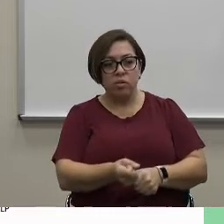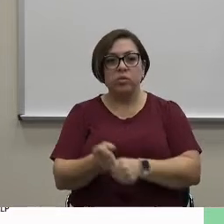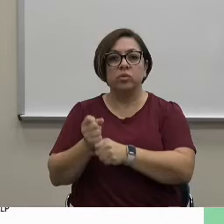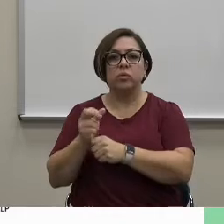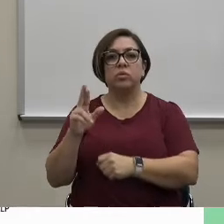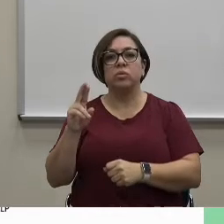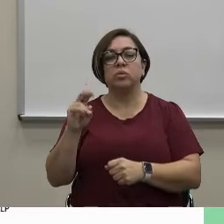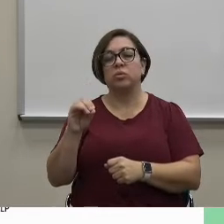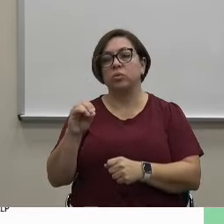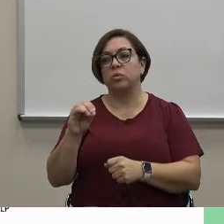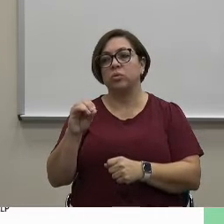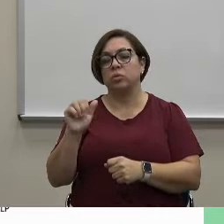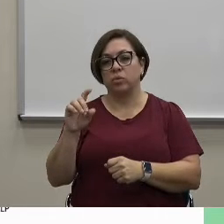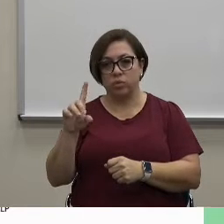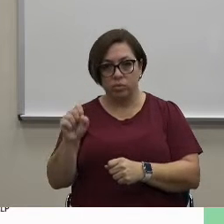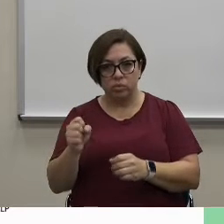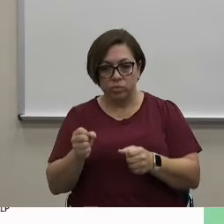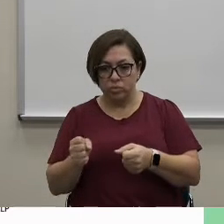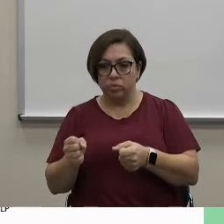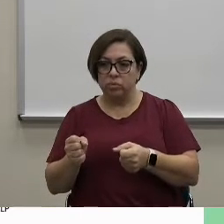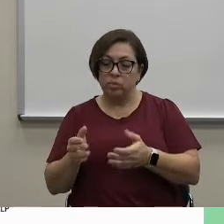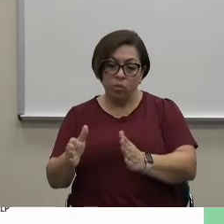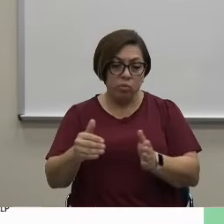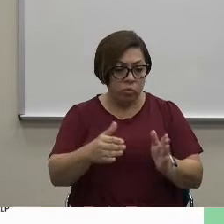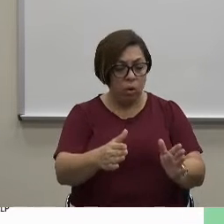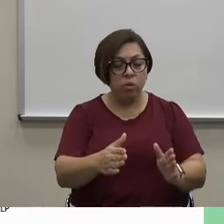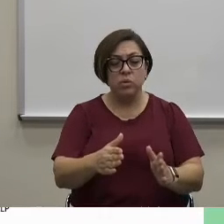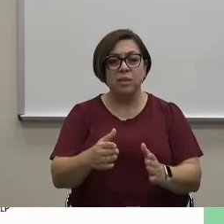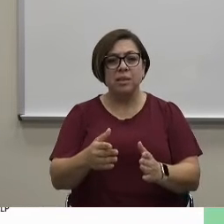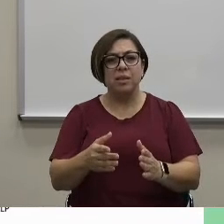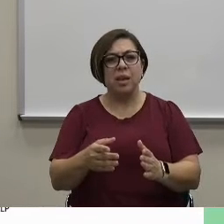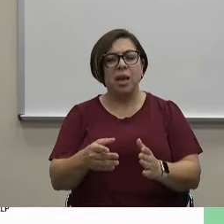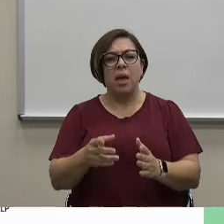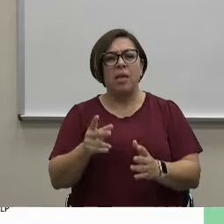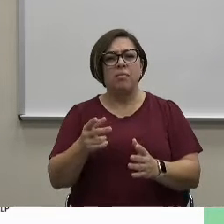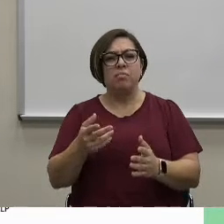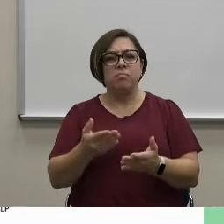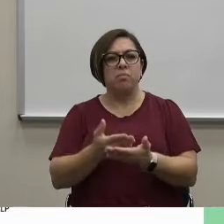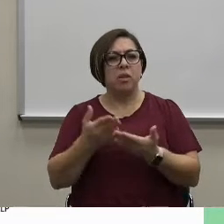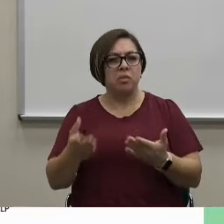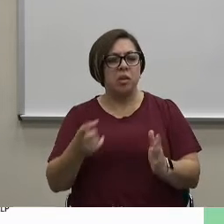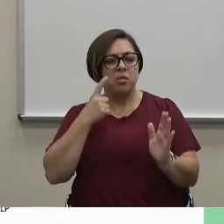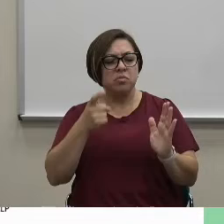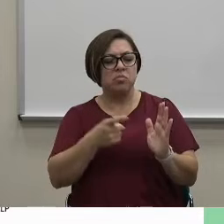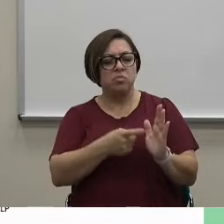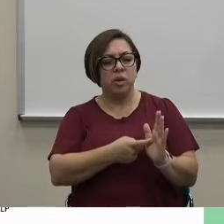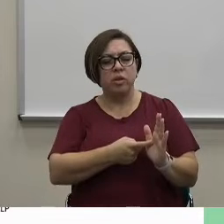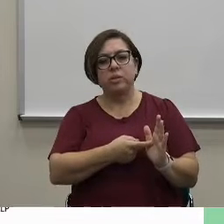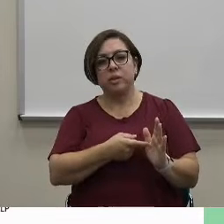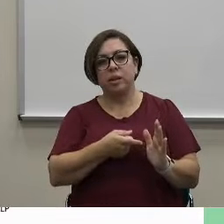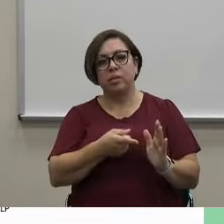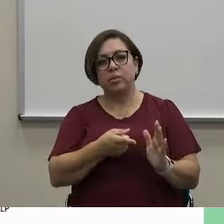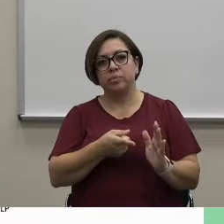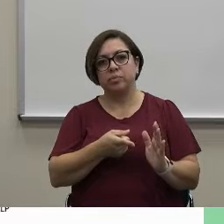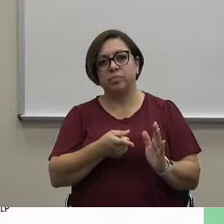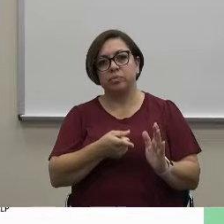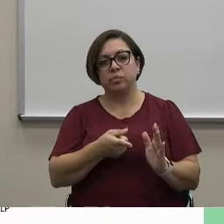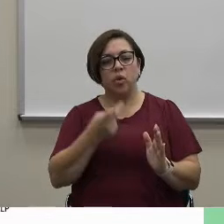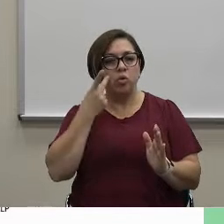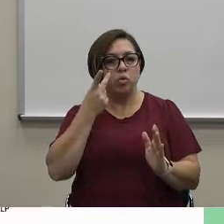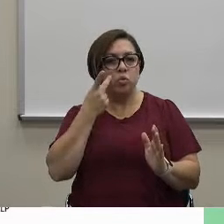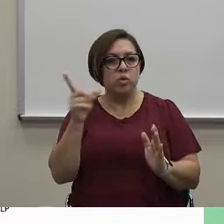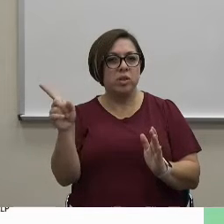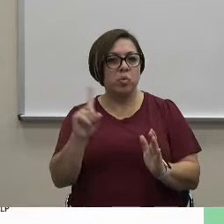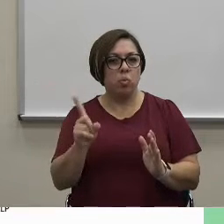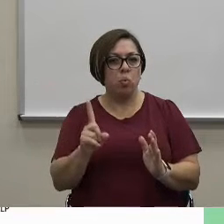easily recognizable to members of the community so that they can tell and easily recognize where the boundaries to the districts are